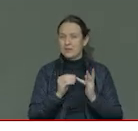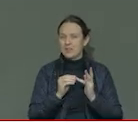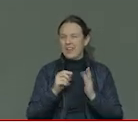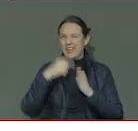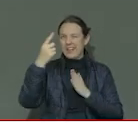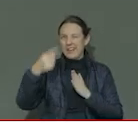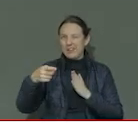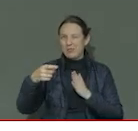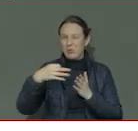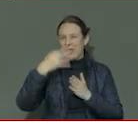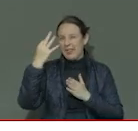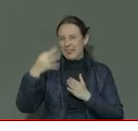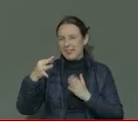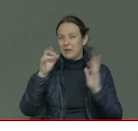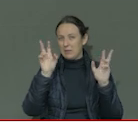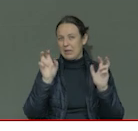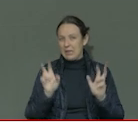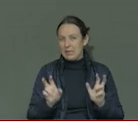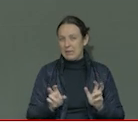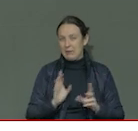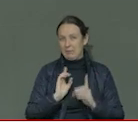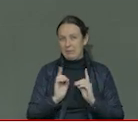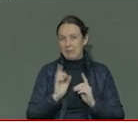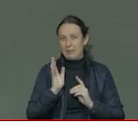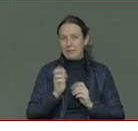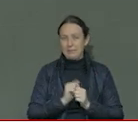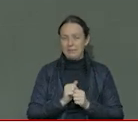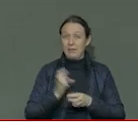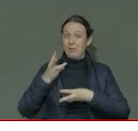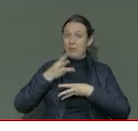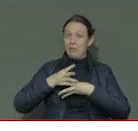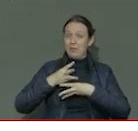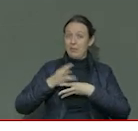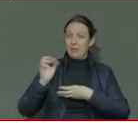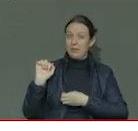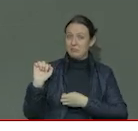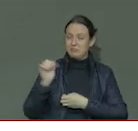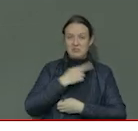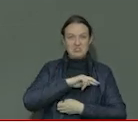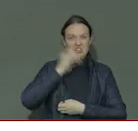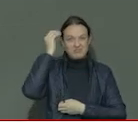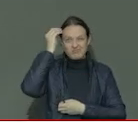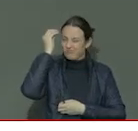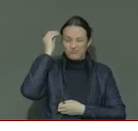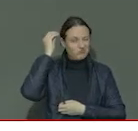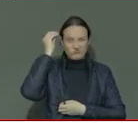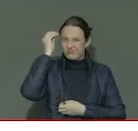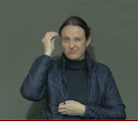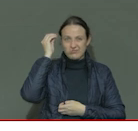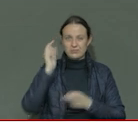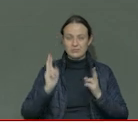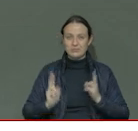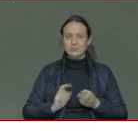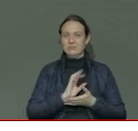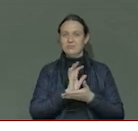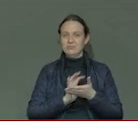or the third week. So she's really not interested in religion. And in the human story, she